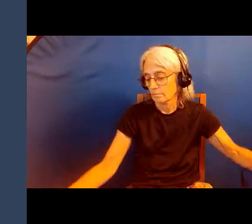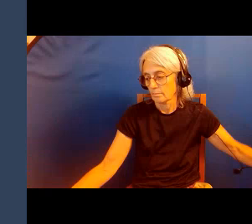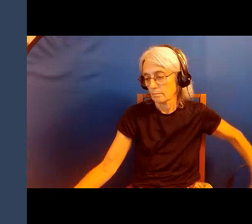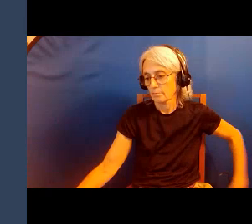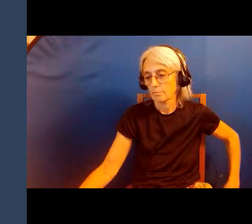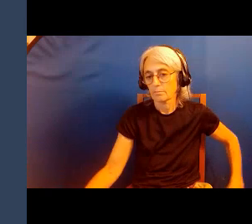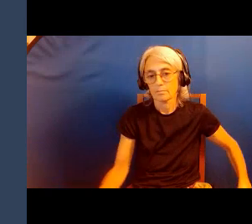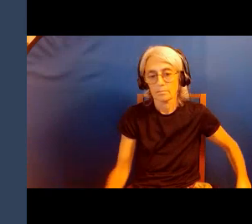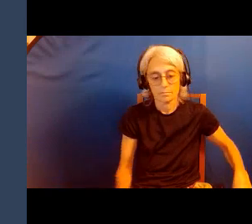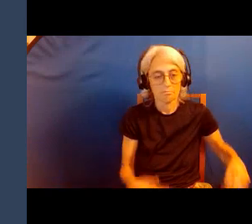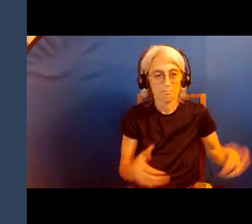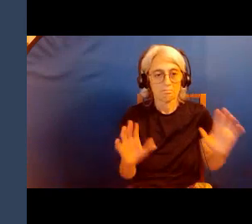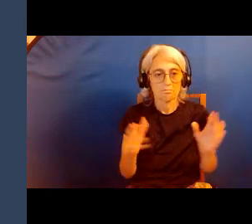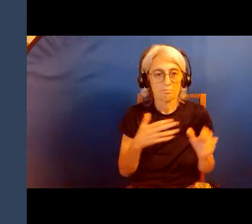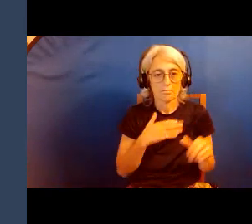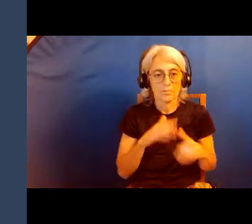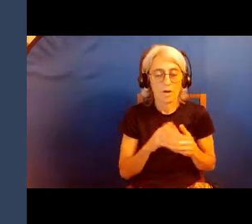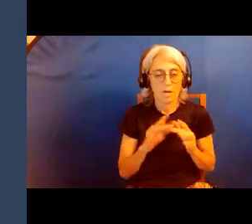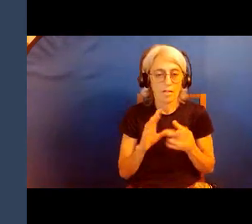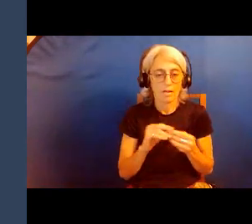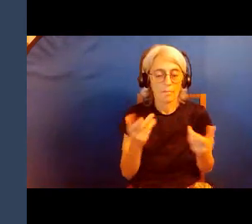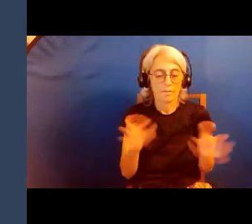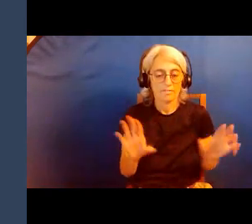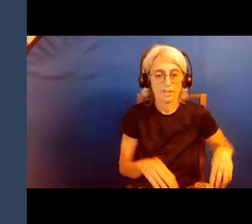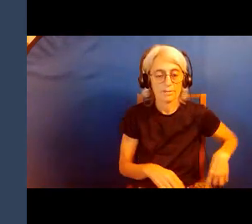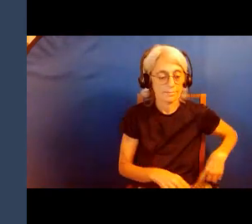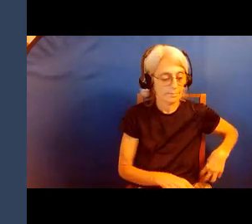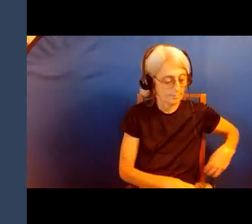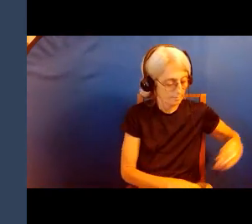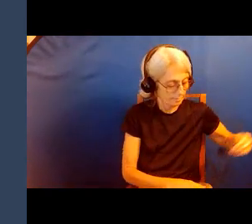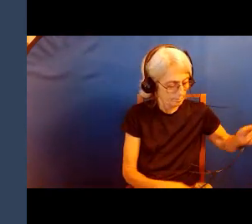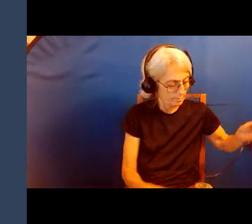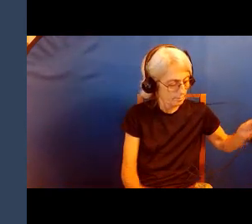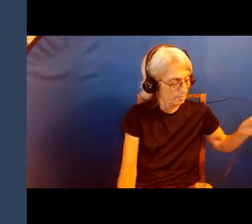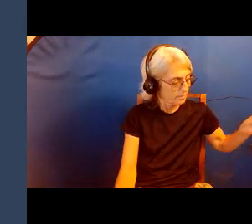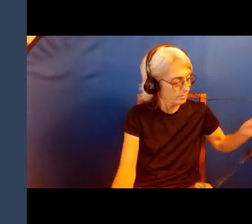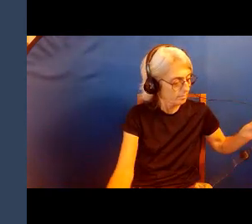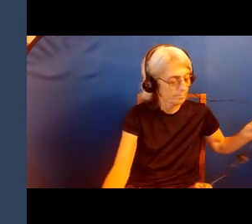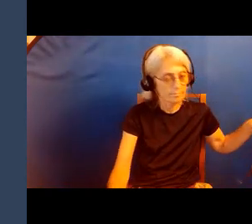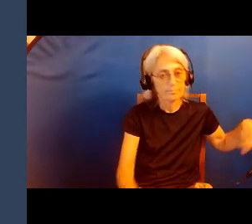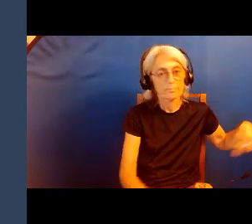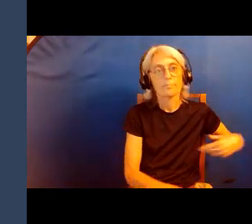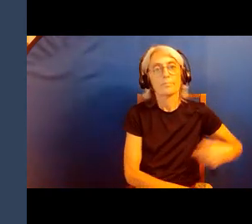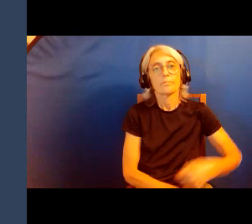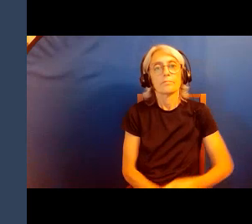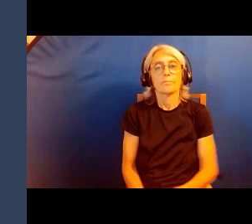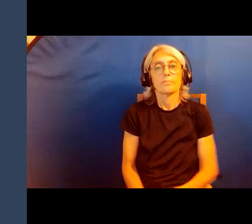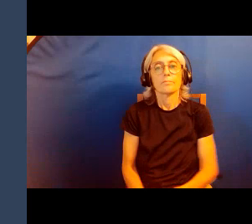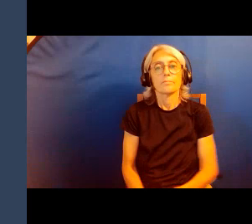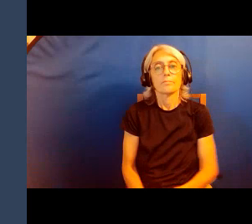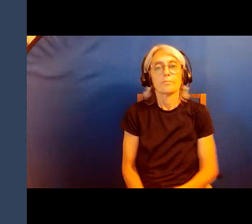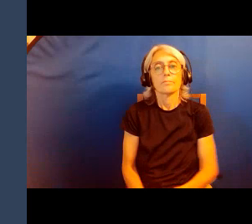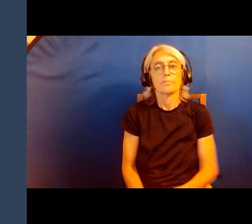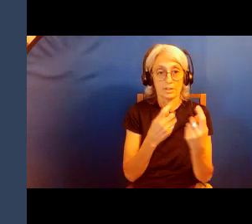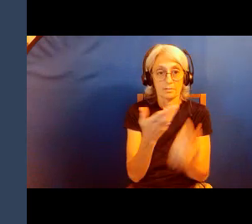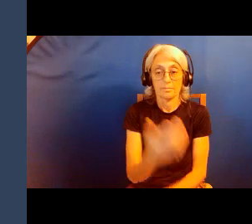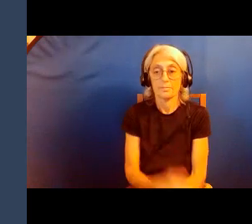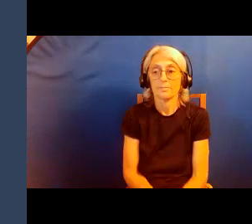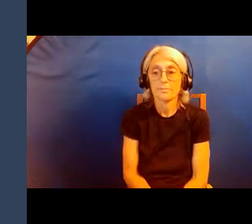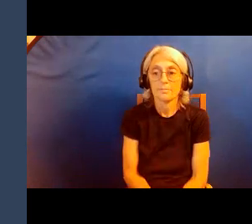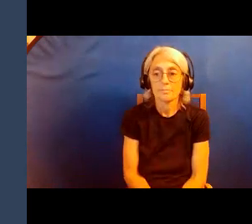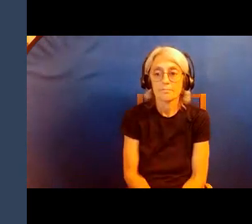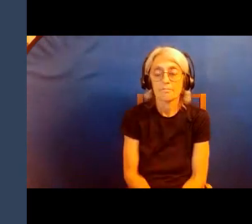That is it for online comment. Thank you. All right, thank you. I appreciate that. Any questions or comments from the dais? Hearing